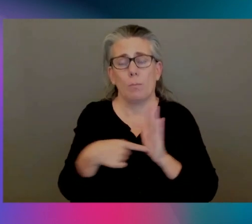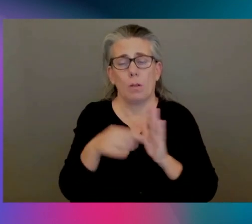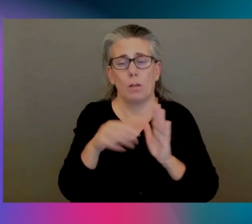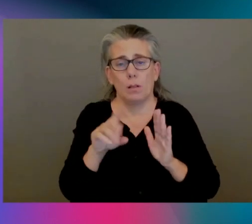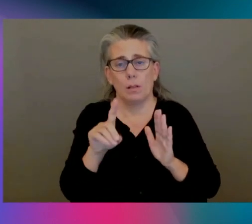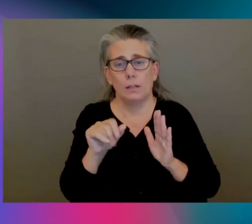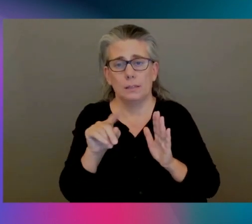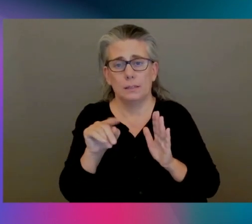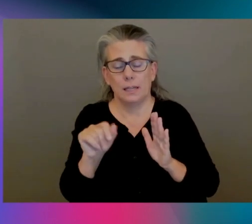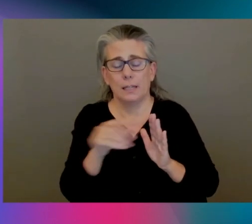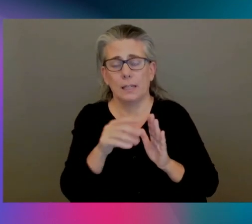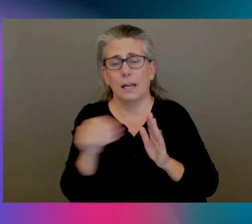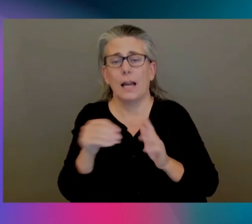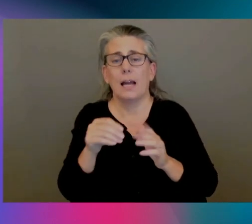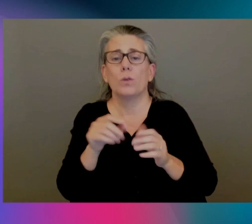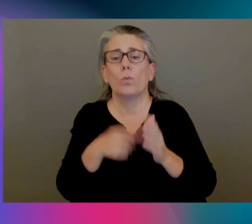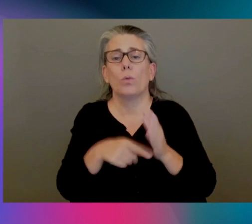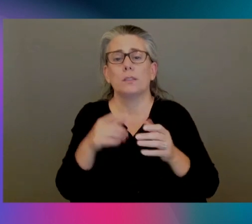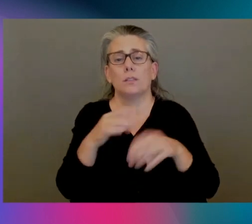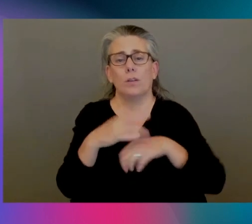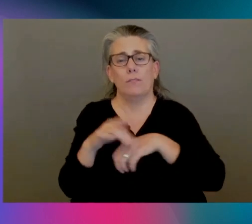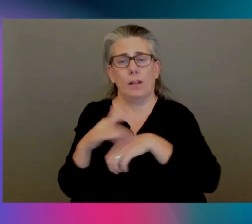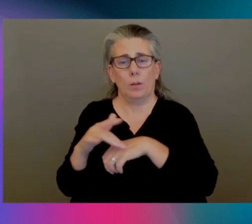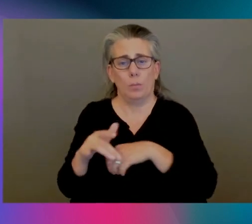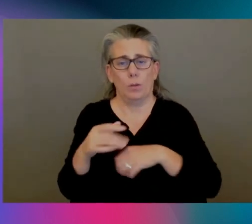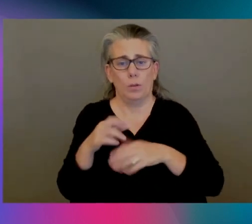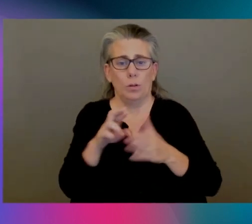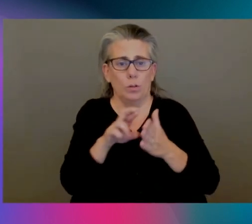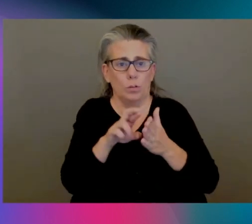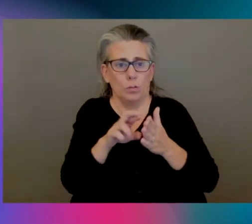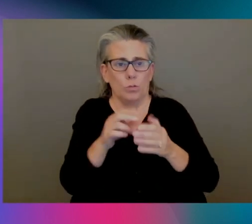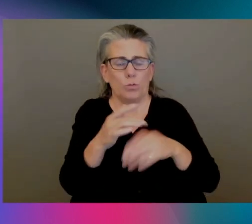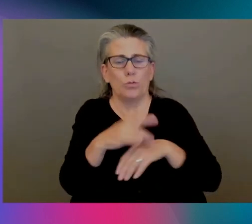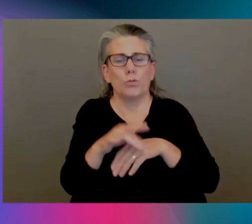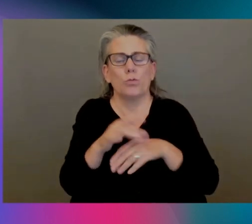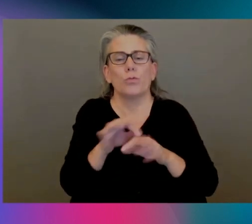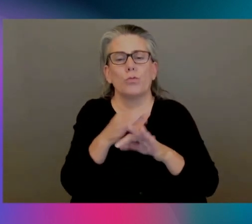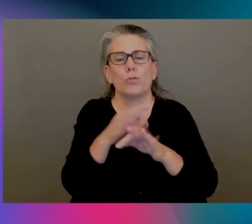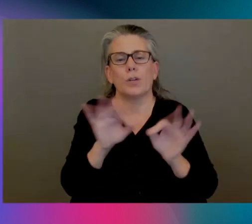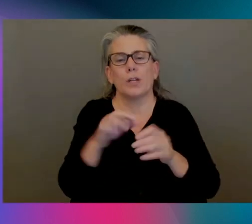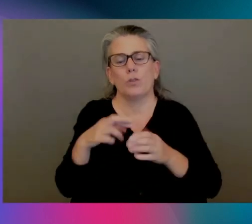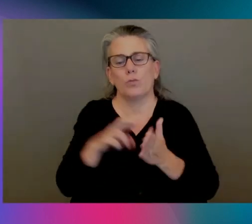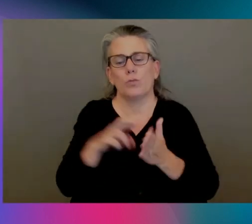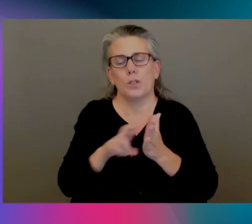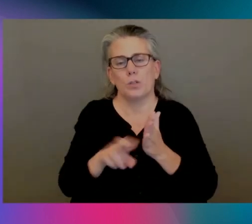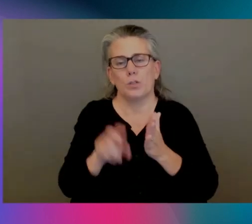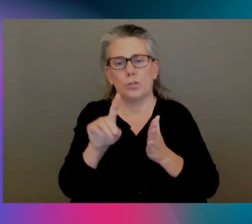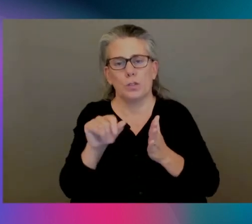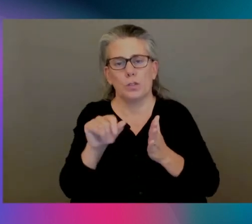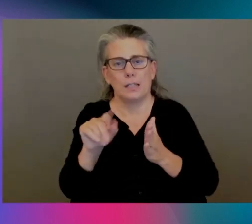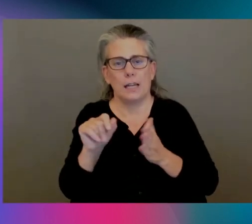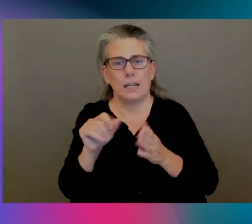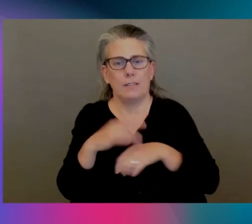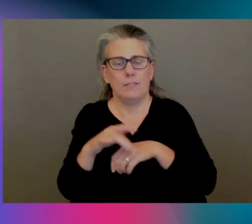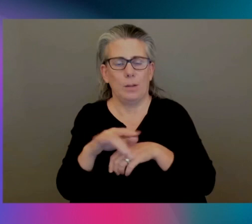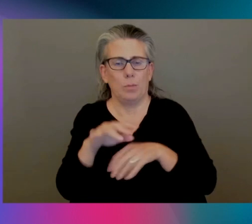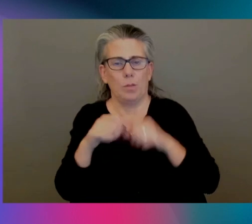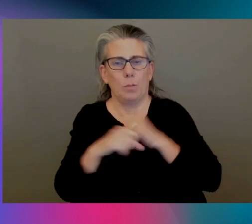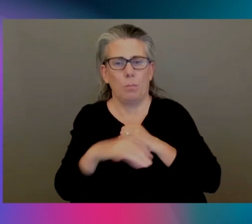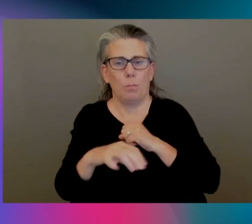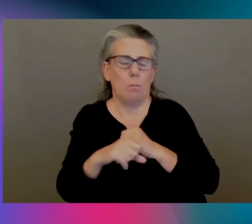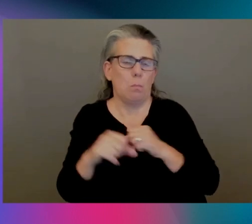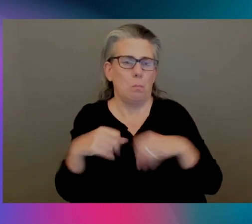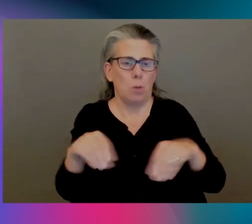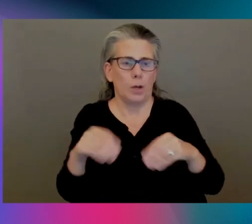in the market today. Excellent. So I think this is pretty interesting because a couple of days back here at REMAS, we